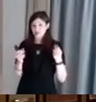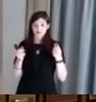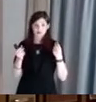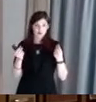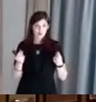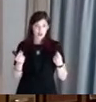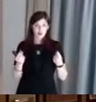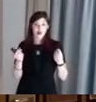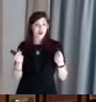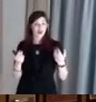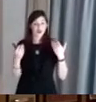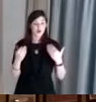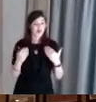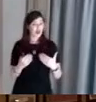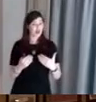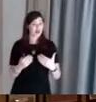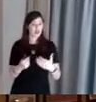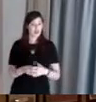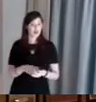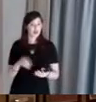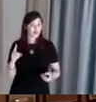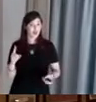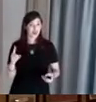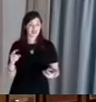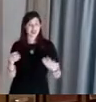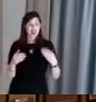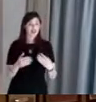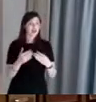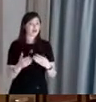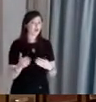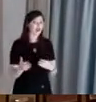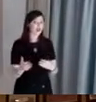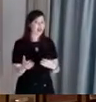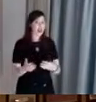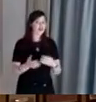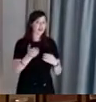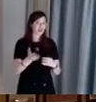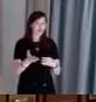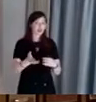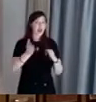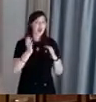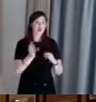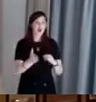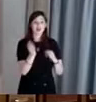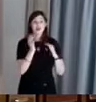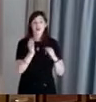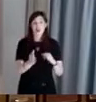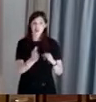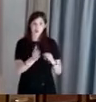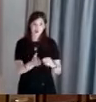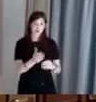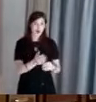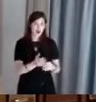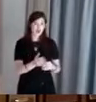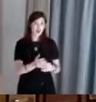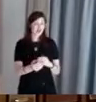basically preying on human psychology. So the first thing is that it actually masquerades as a legitimate Adobe Flash